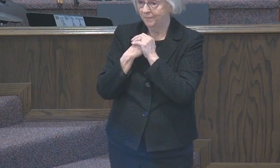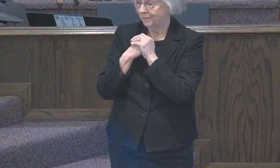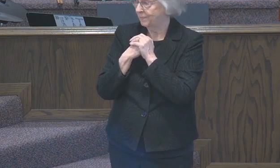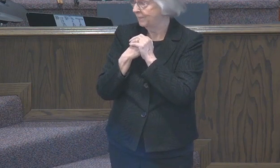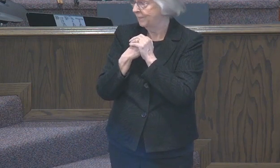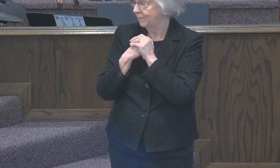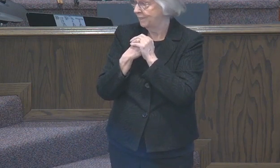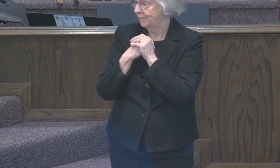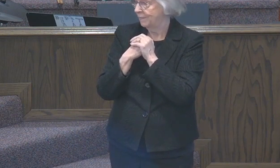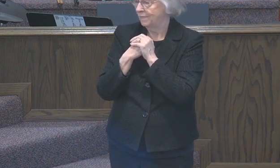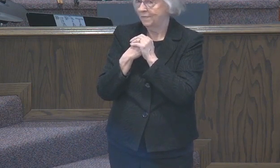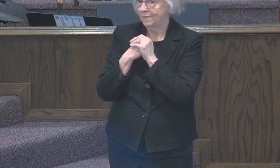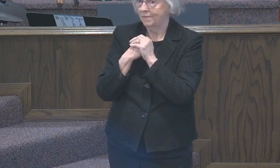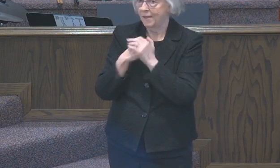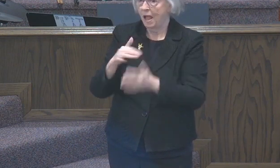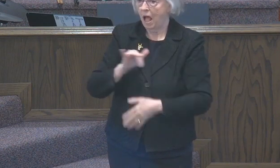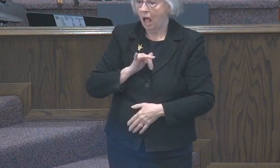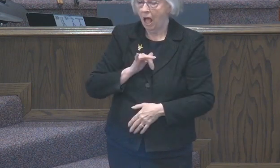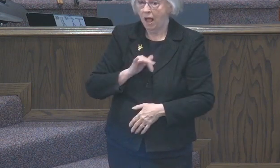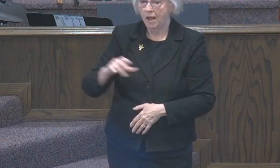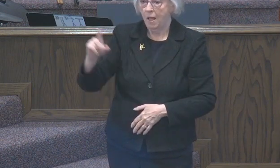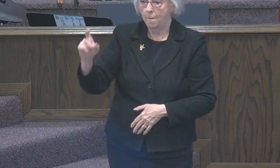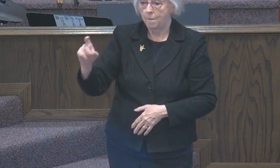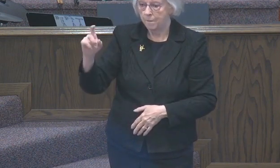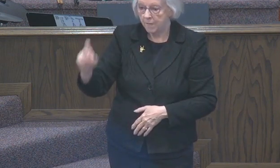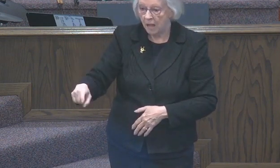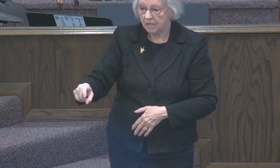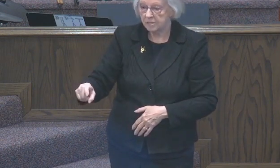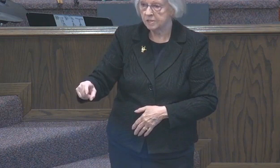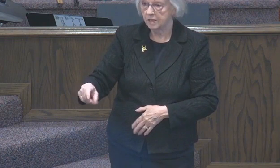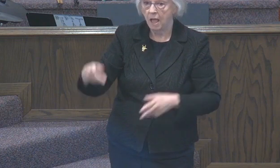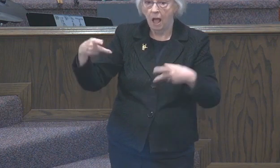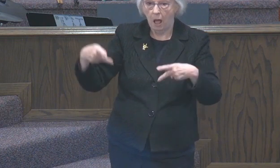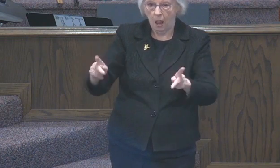I must allow His will be done. Did we not pray that